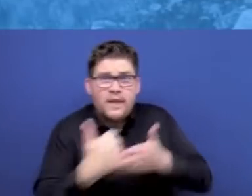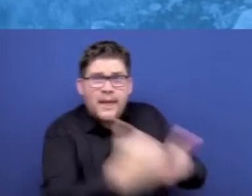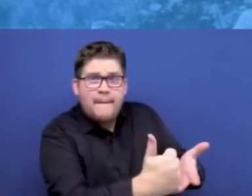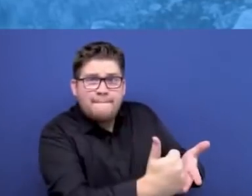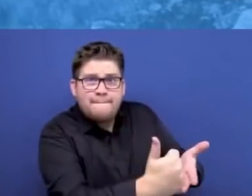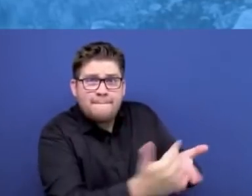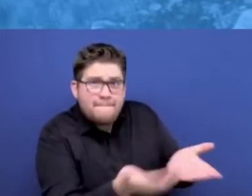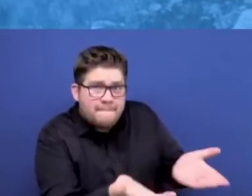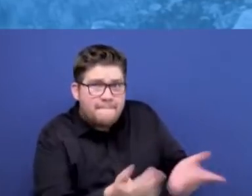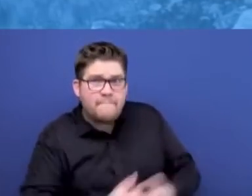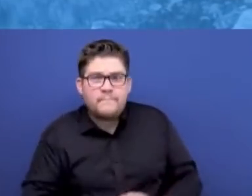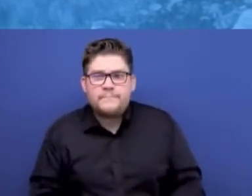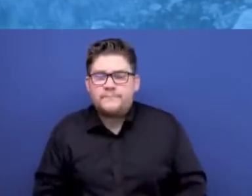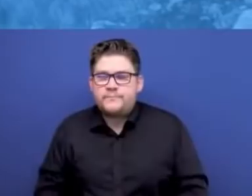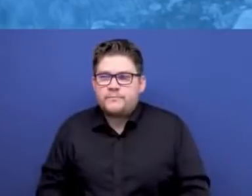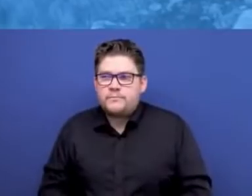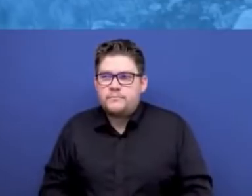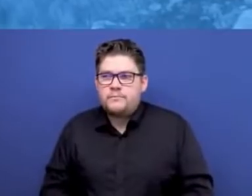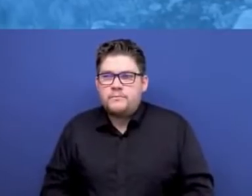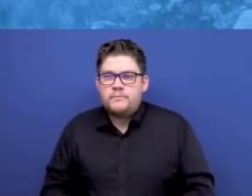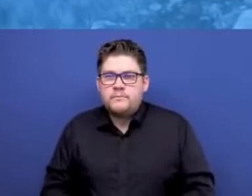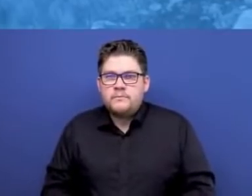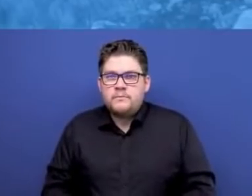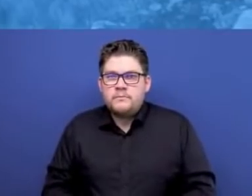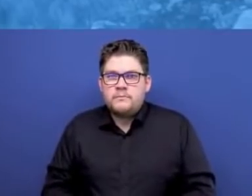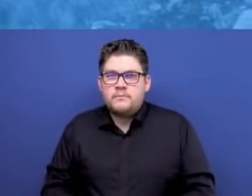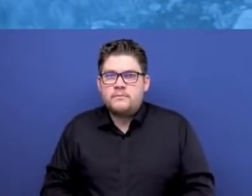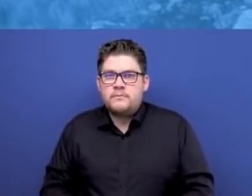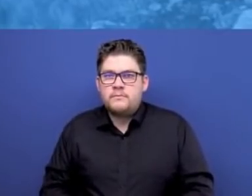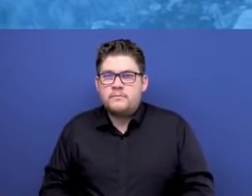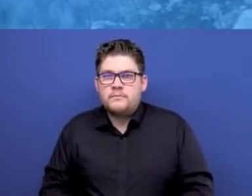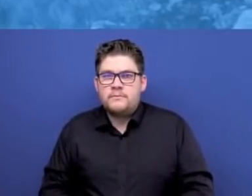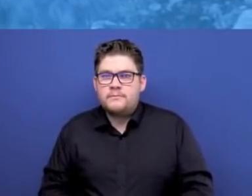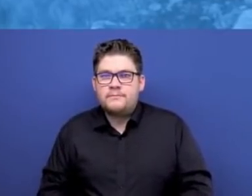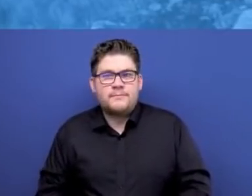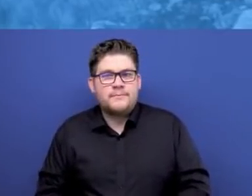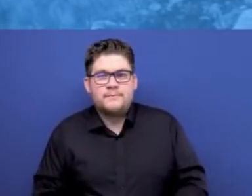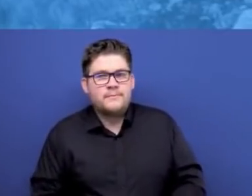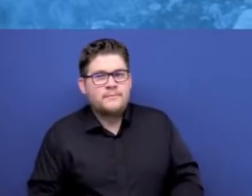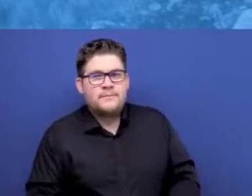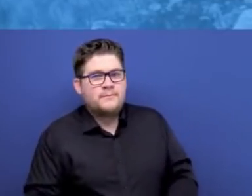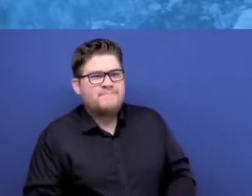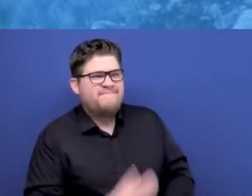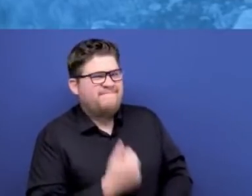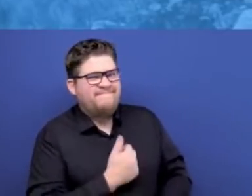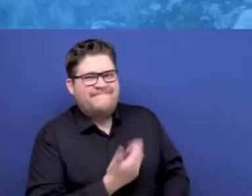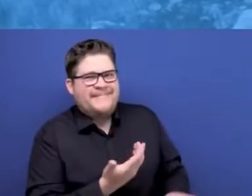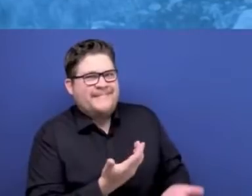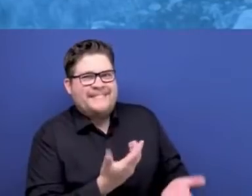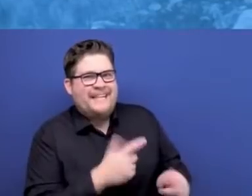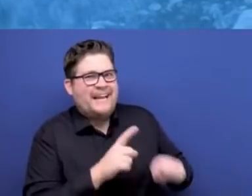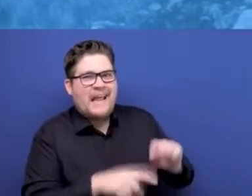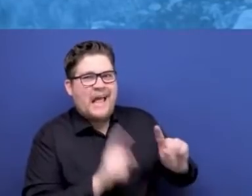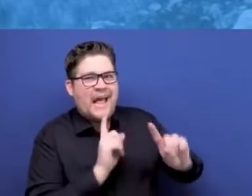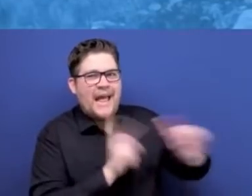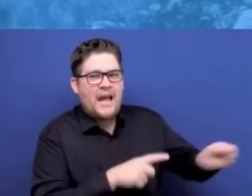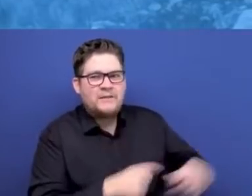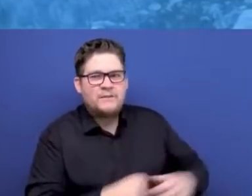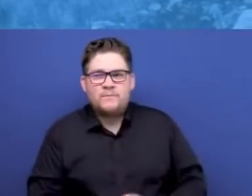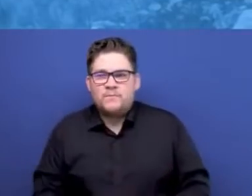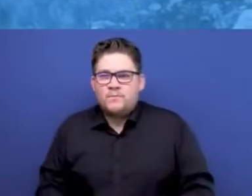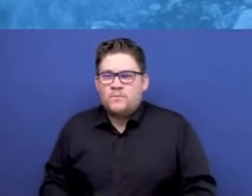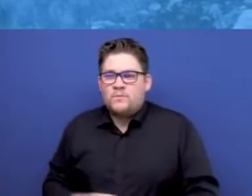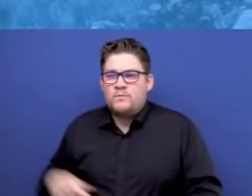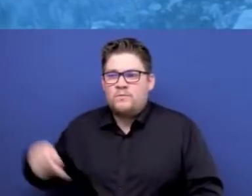So I'm actually not the best person to ask that question. I don't know if Peter, you're able to address it. It's actually through local governments where